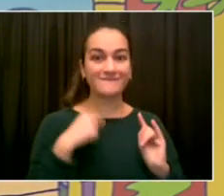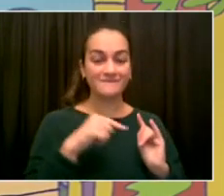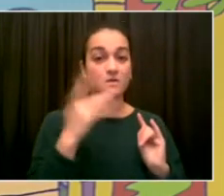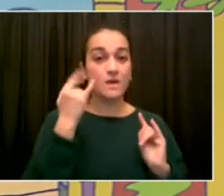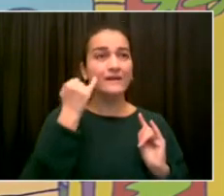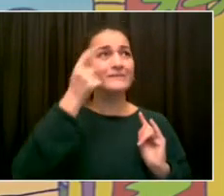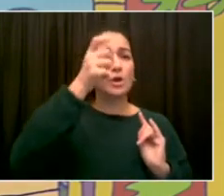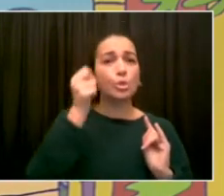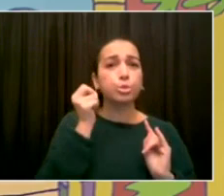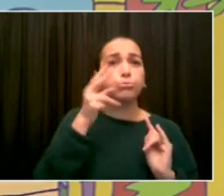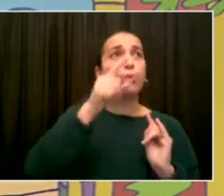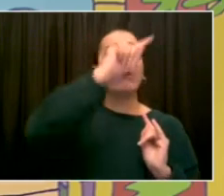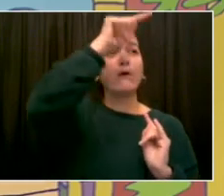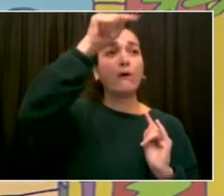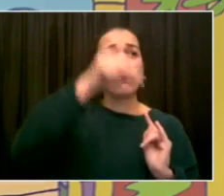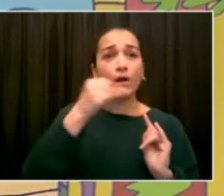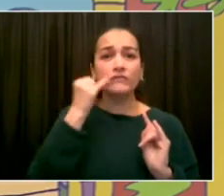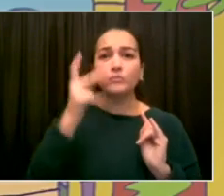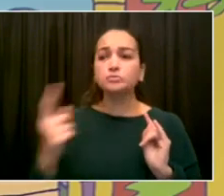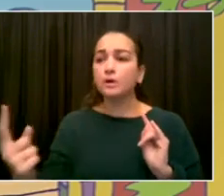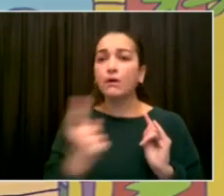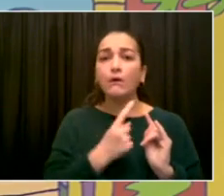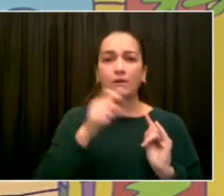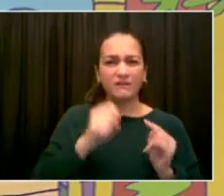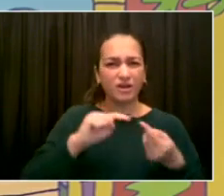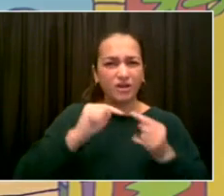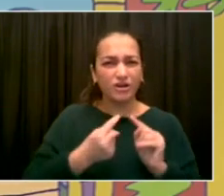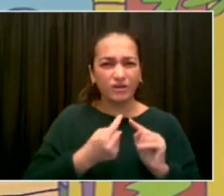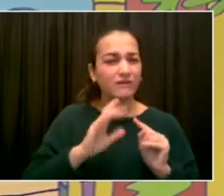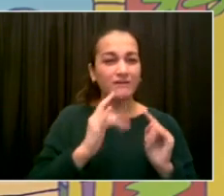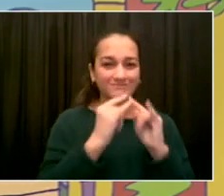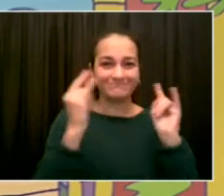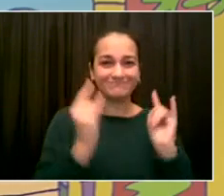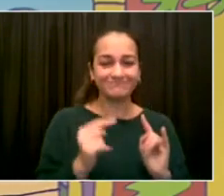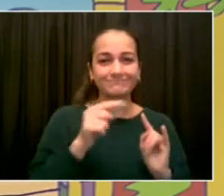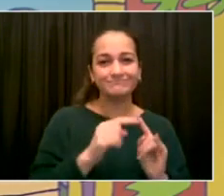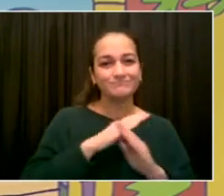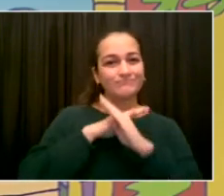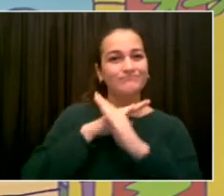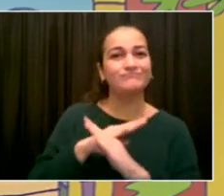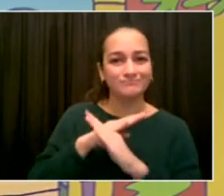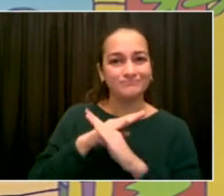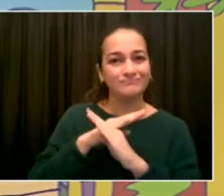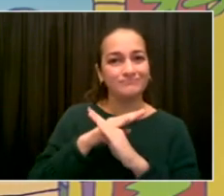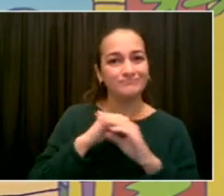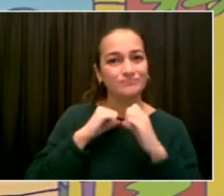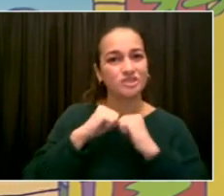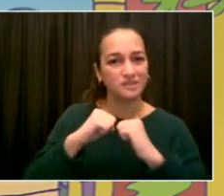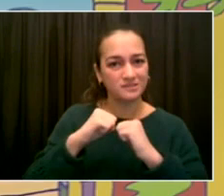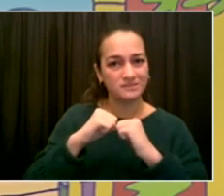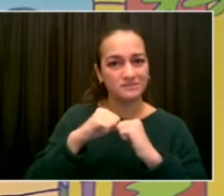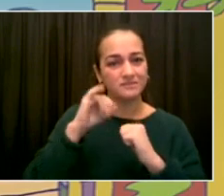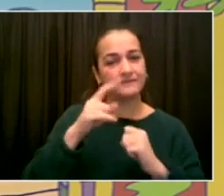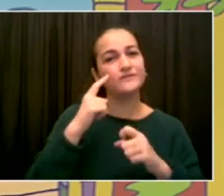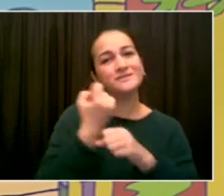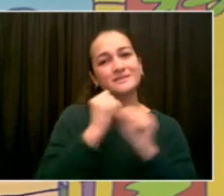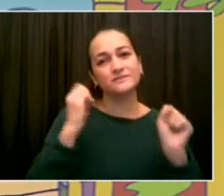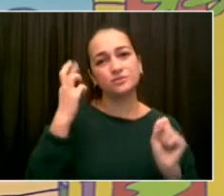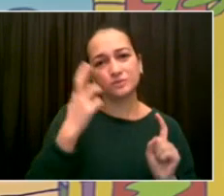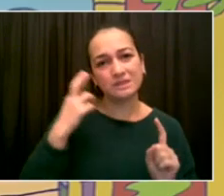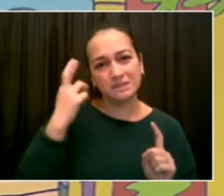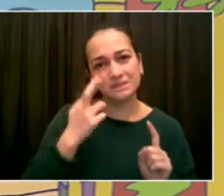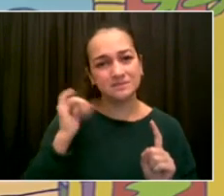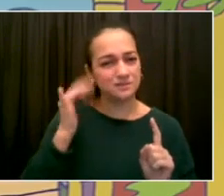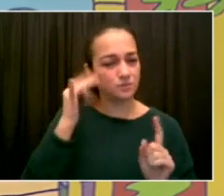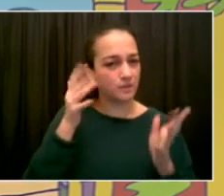years. I started this effort in 2014. We actually have taken down a huge amount of sheds in public housing. I'm going to turn in a second to Andrew Kaplan from NYCHA,